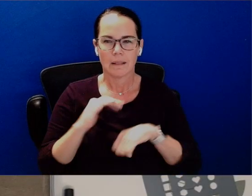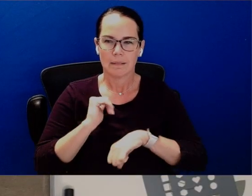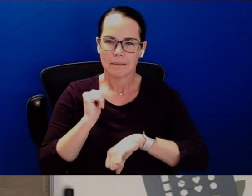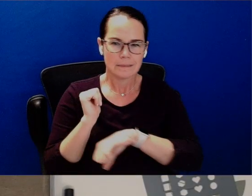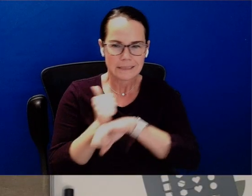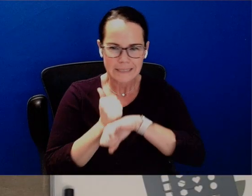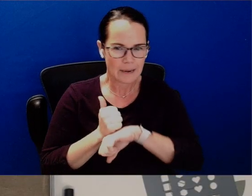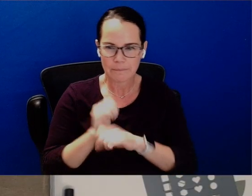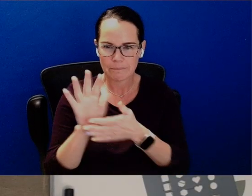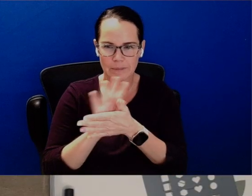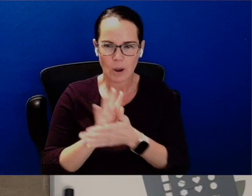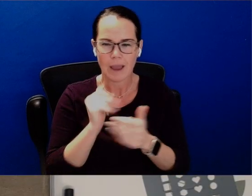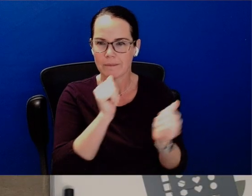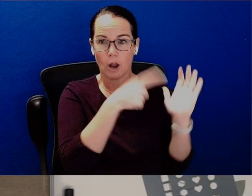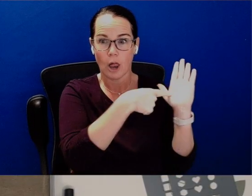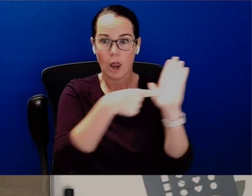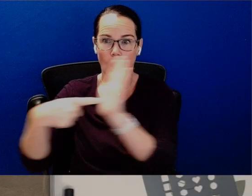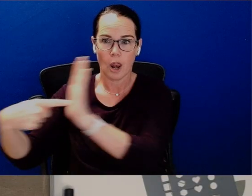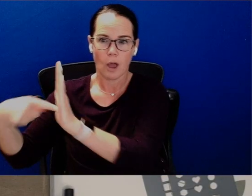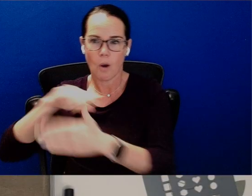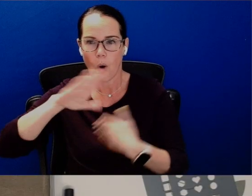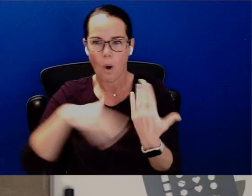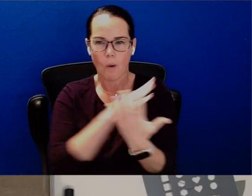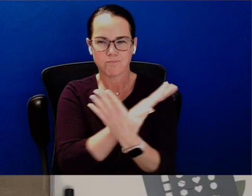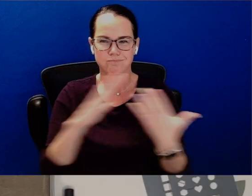video. I haven't done a walkthrough video. I haven't done any of that.